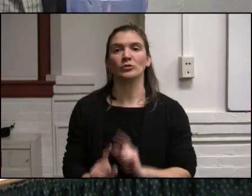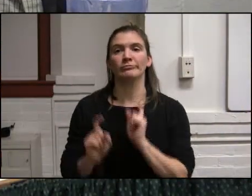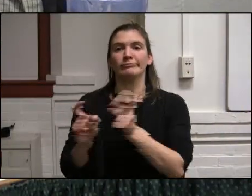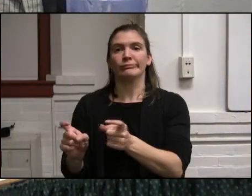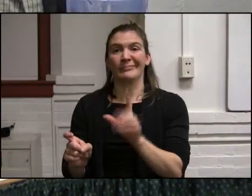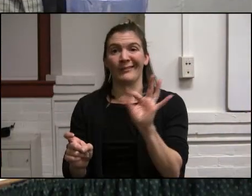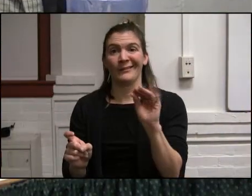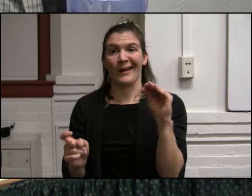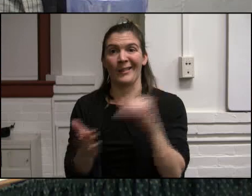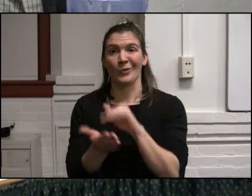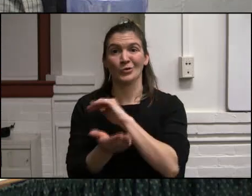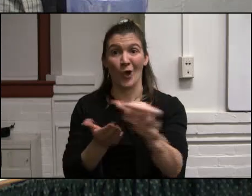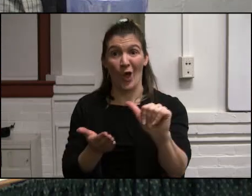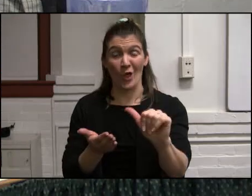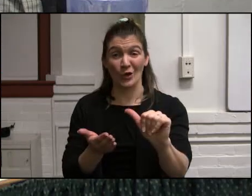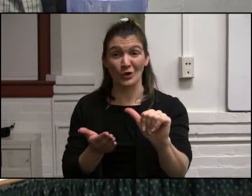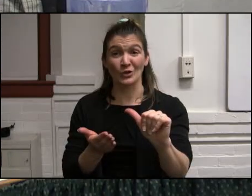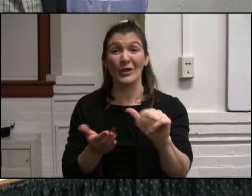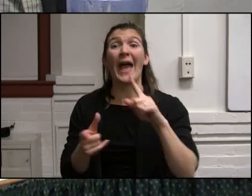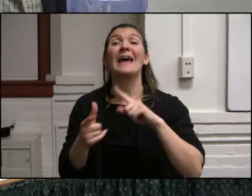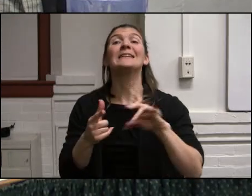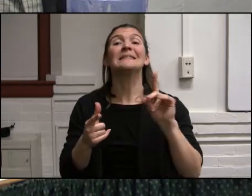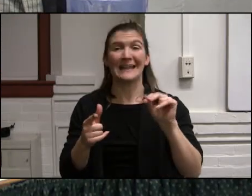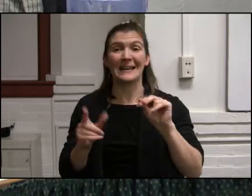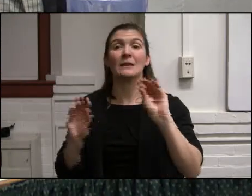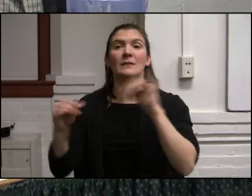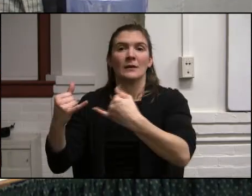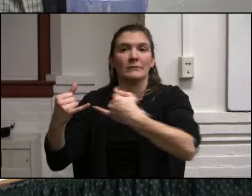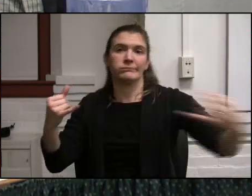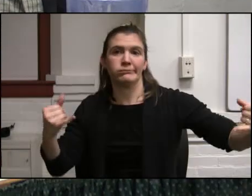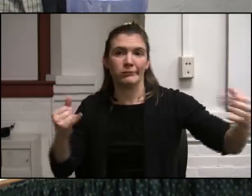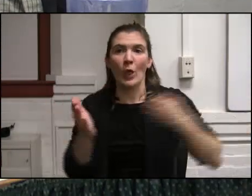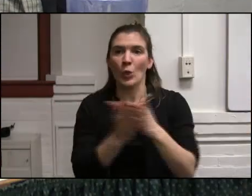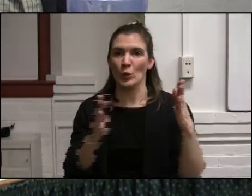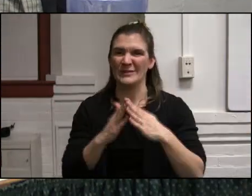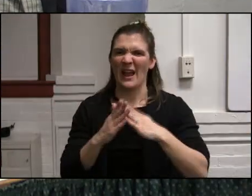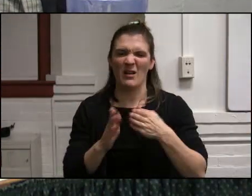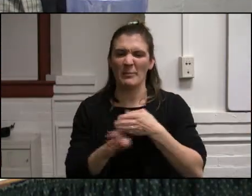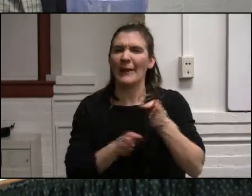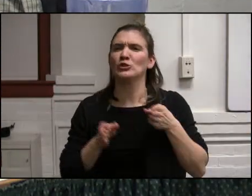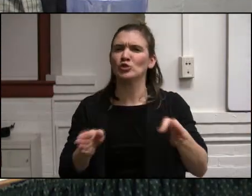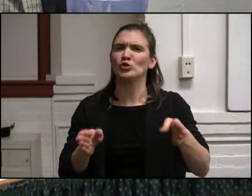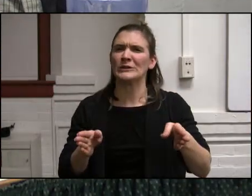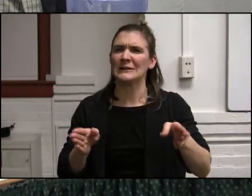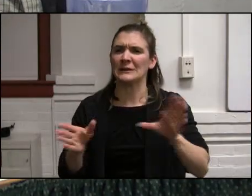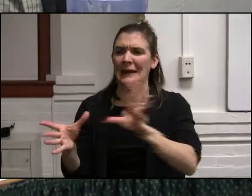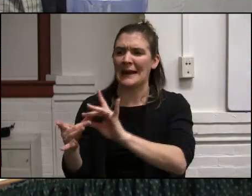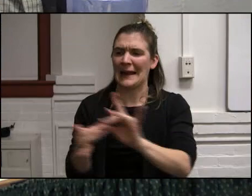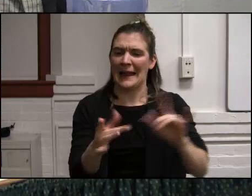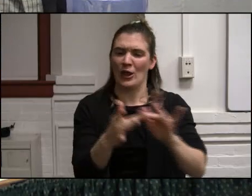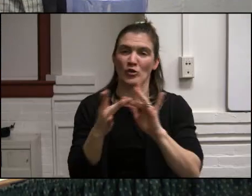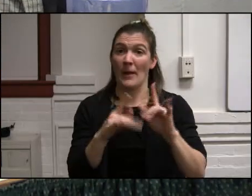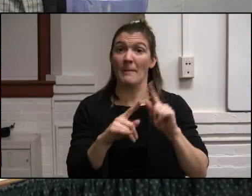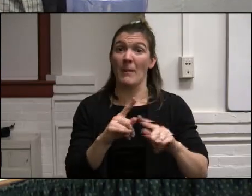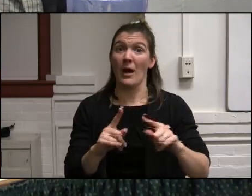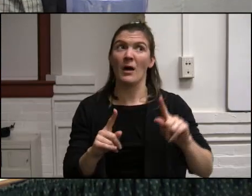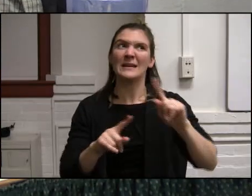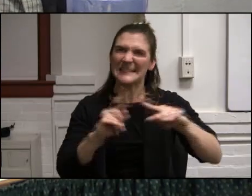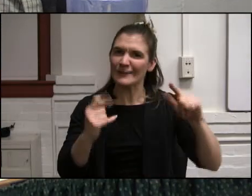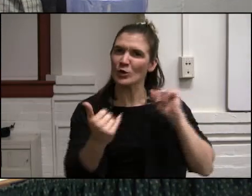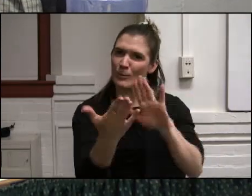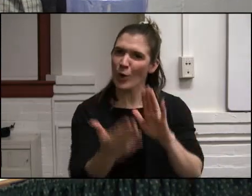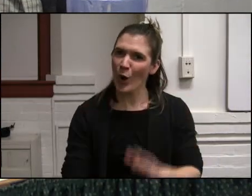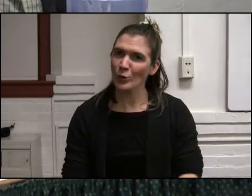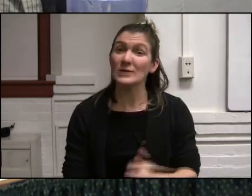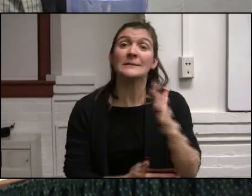about $90,000, and they did a stretch through town. And then the point of all this is that they took a really diverse approach.